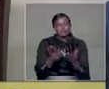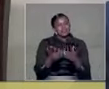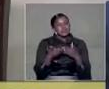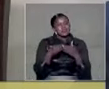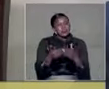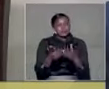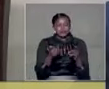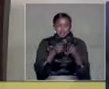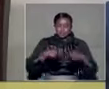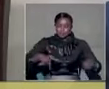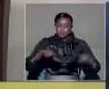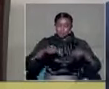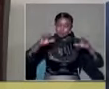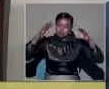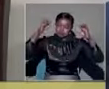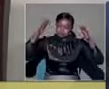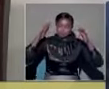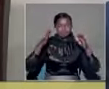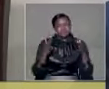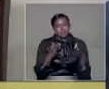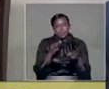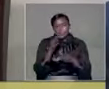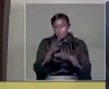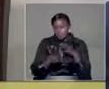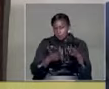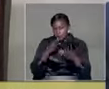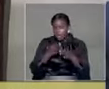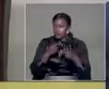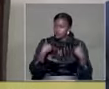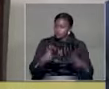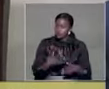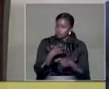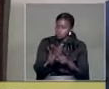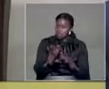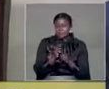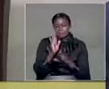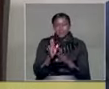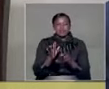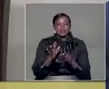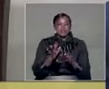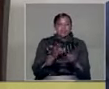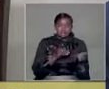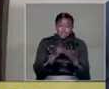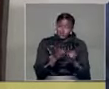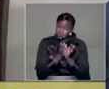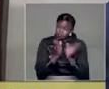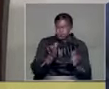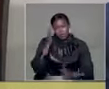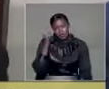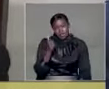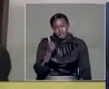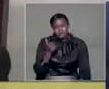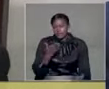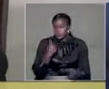and we therefore commend WHO and its Director General for the leadership. We commend the team.